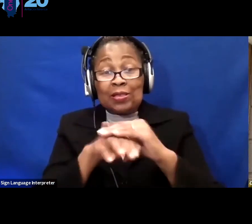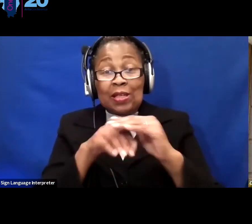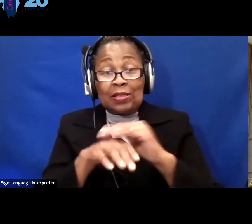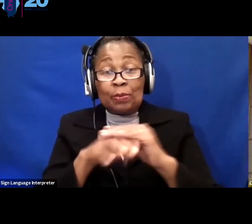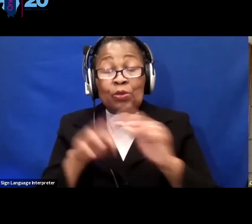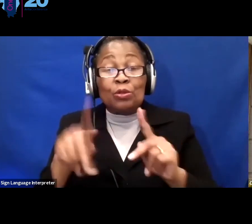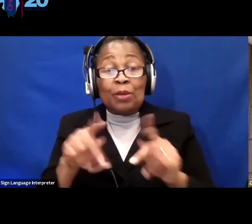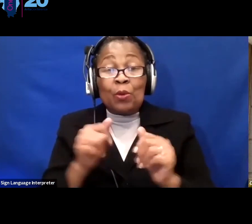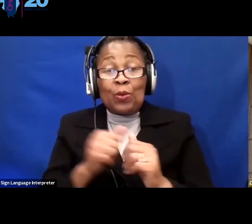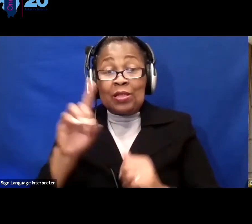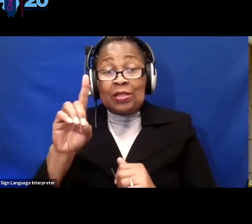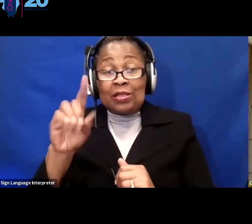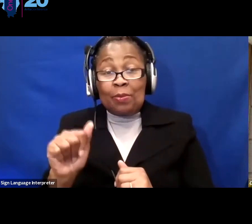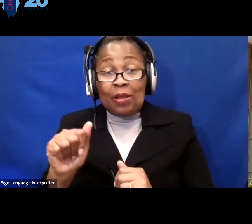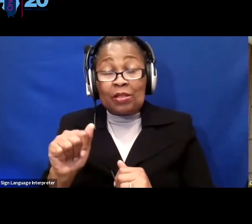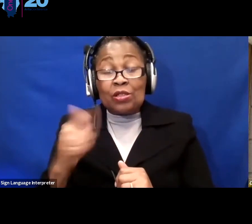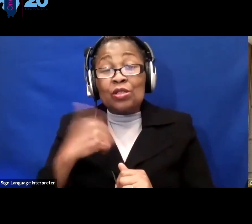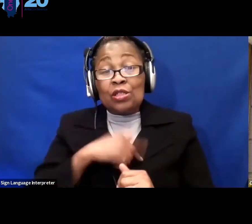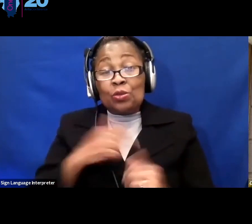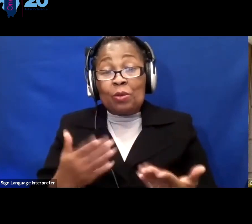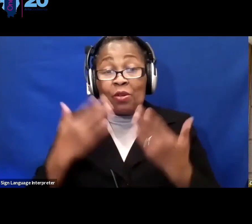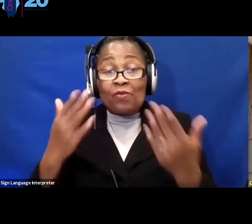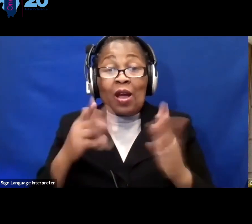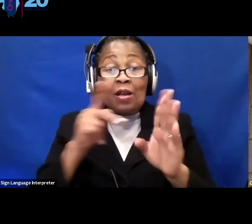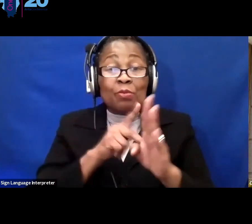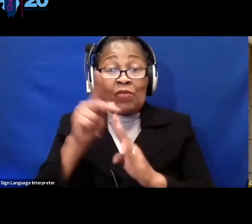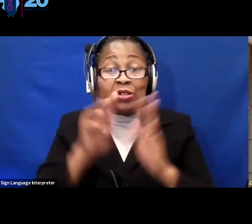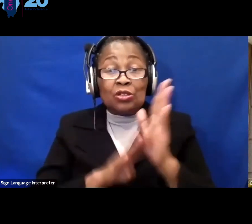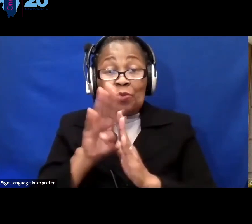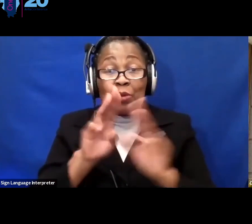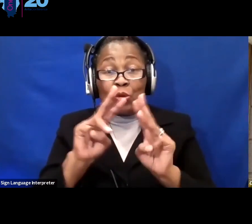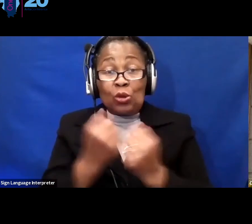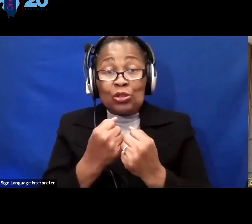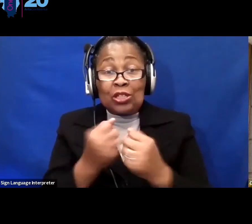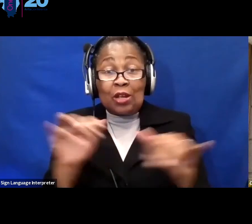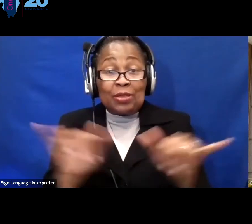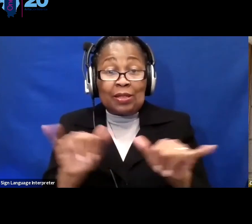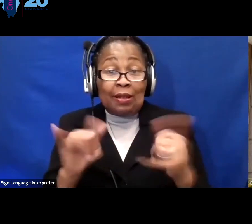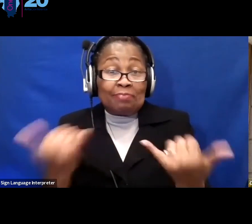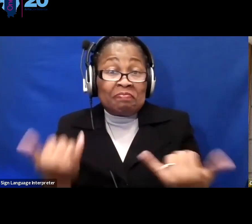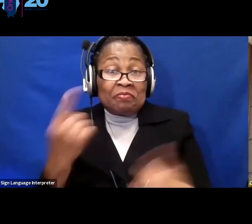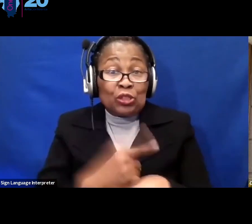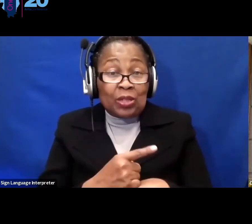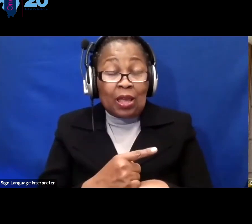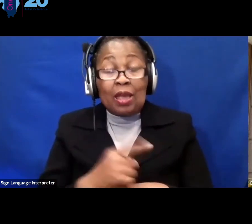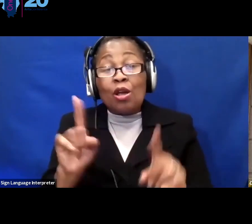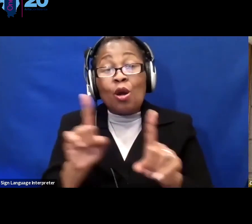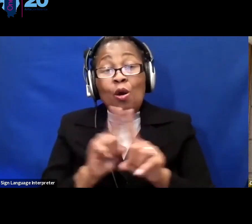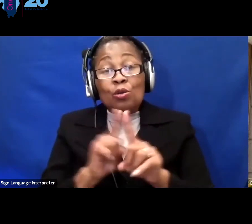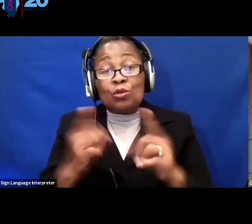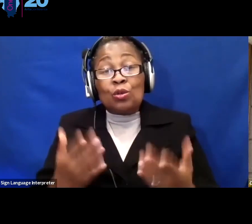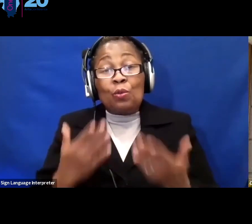this mission by providing professional development workshops like what we're experiencing today. We also